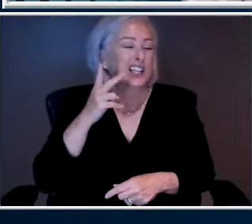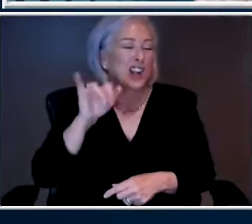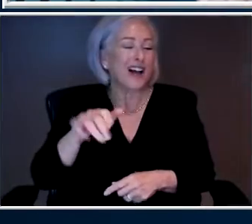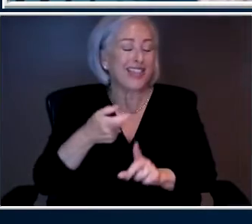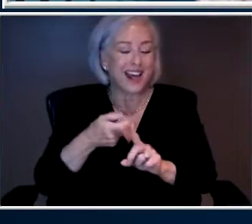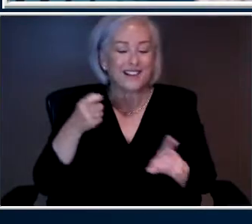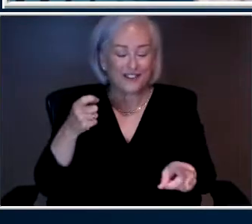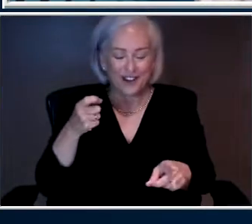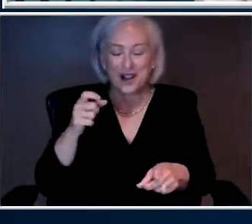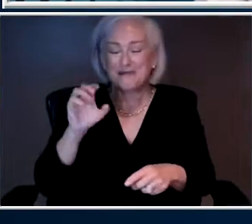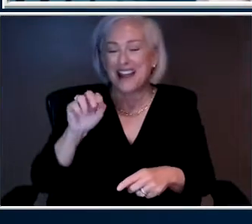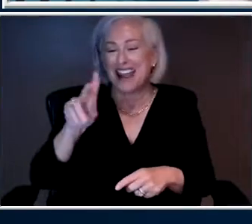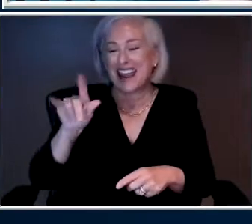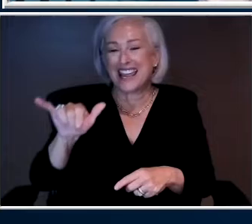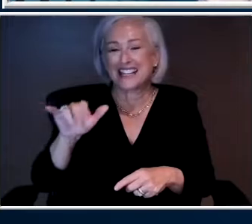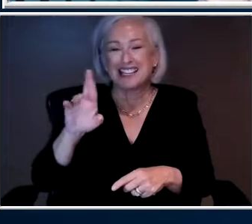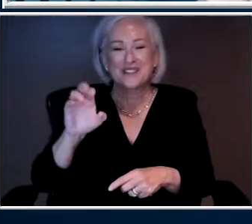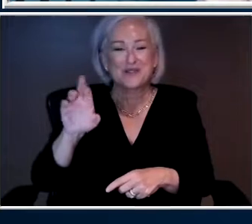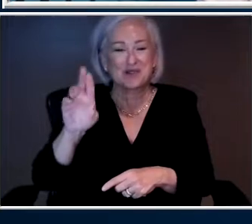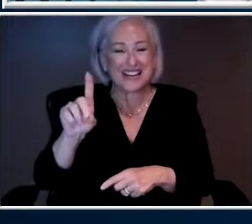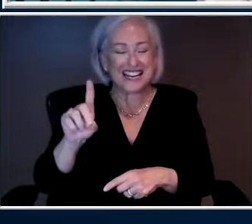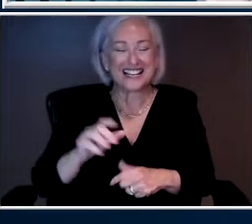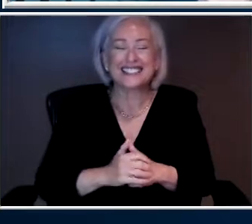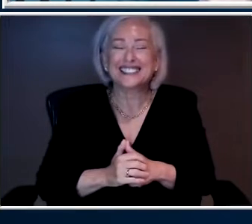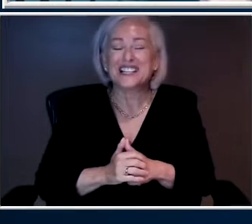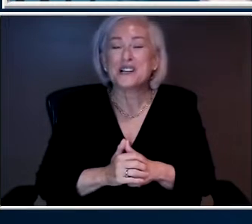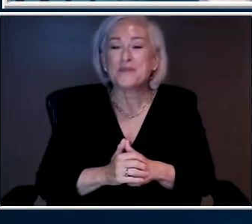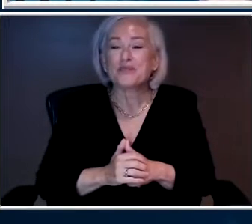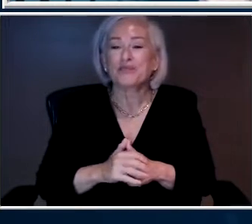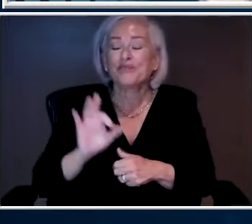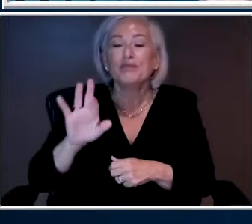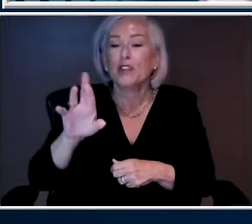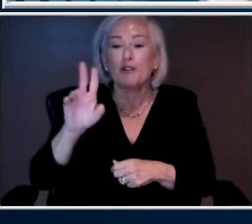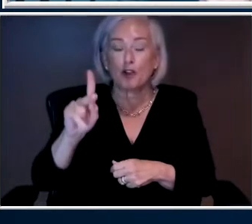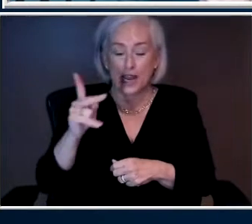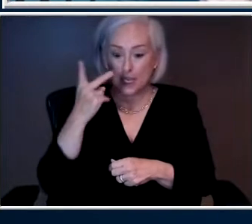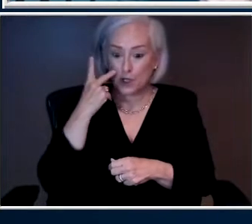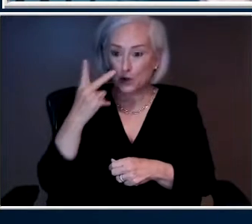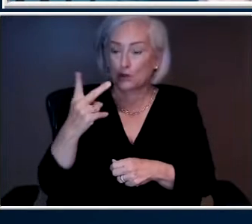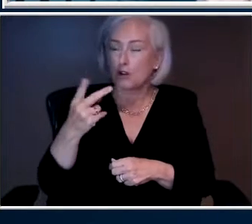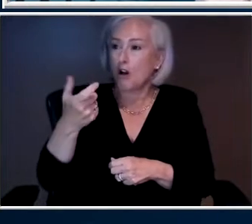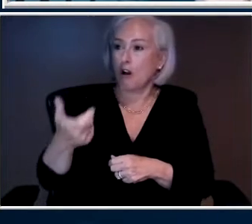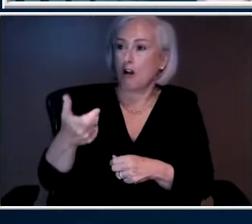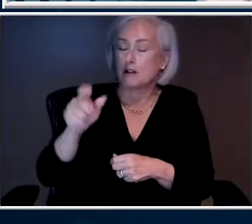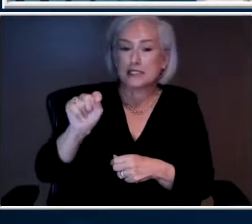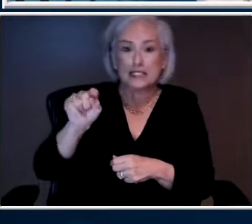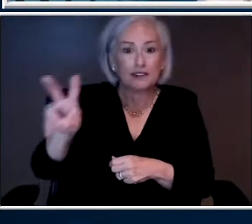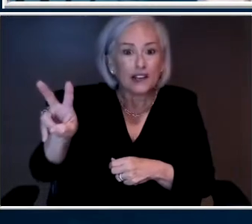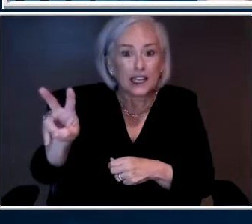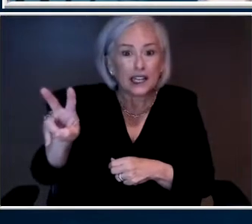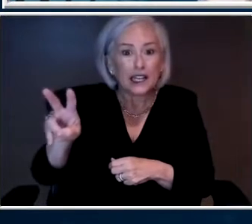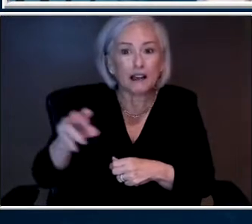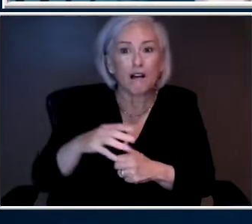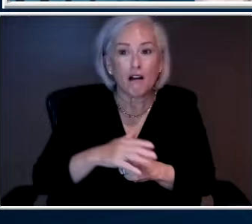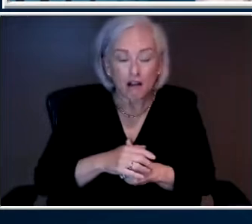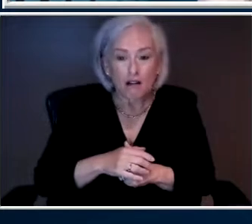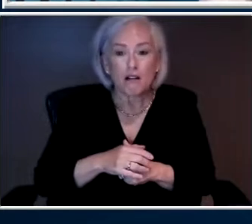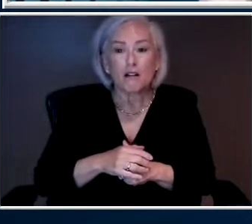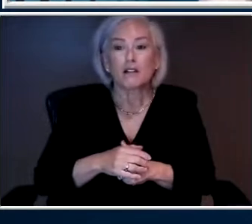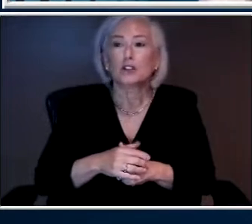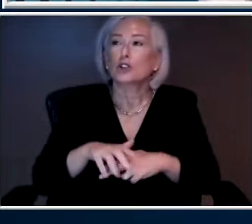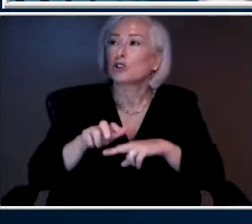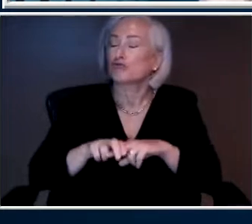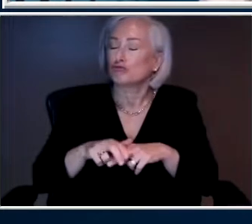right, so Frank, take us back to that moment. You see this news story. You're sitting in your living room. Most people would see a news story. They'd